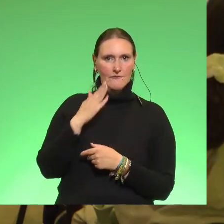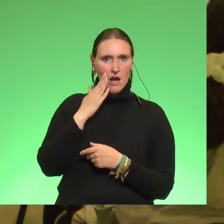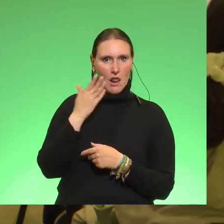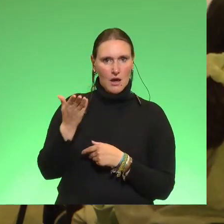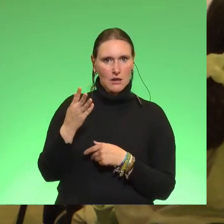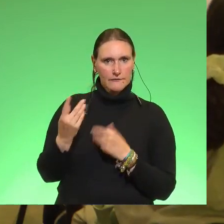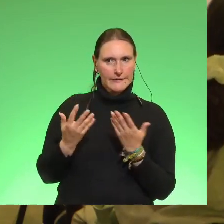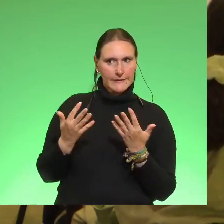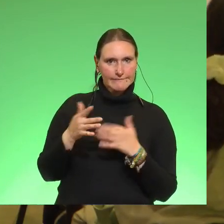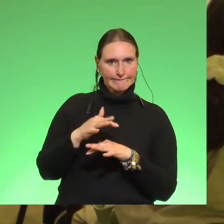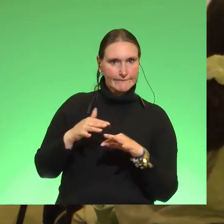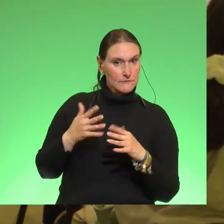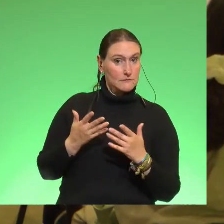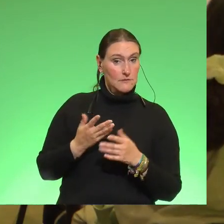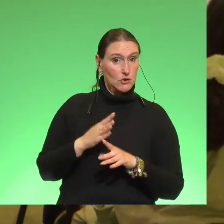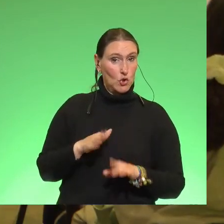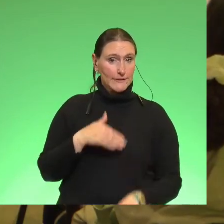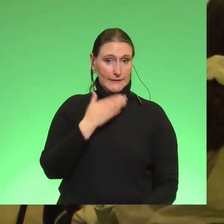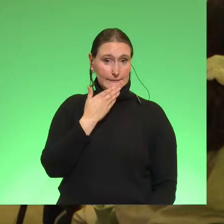Mm-hmm.